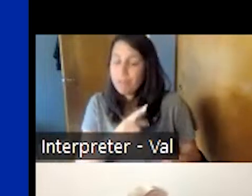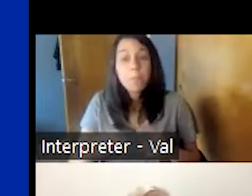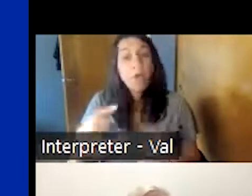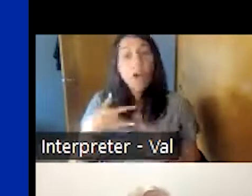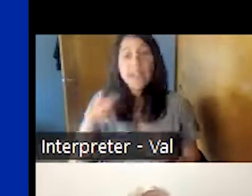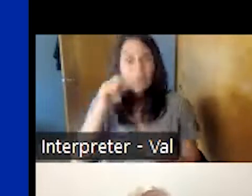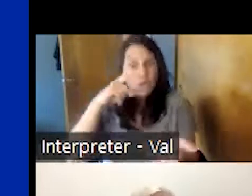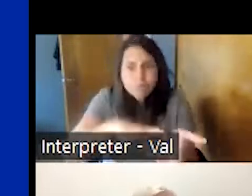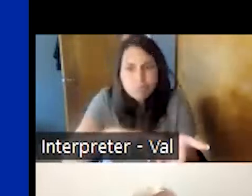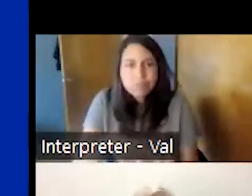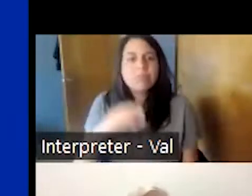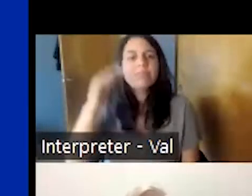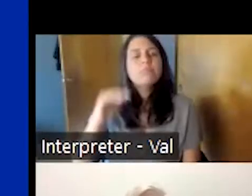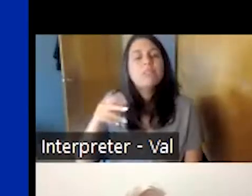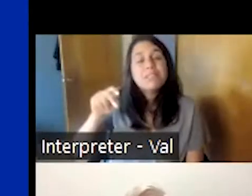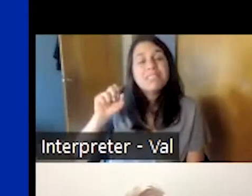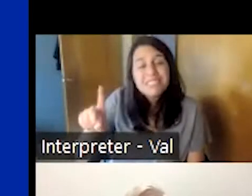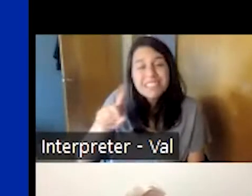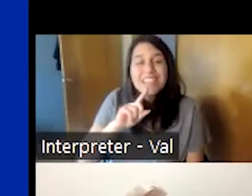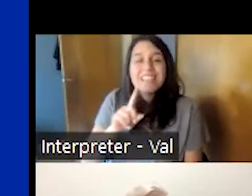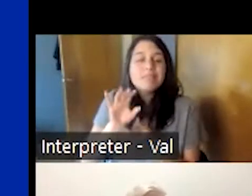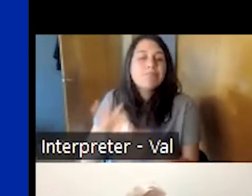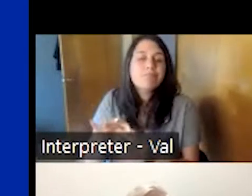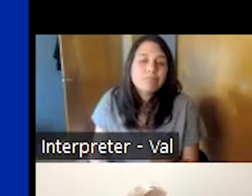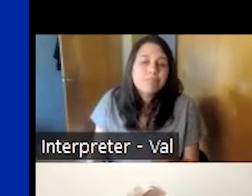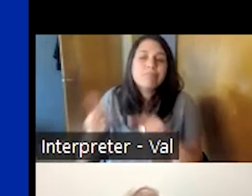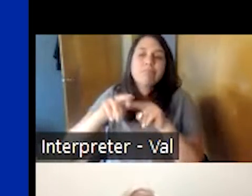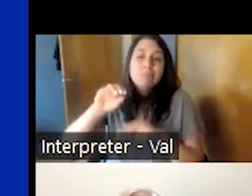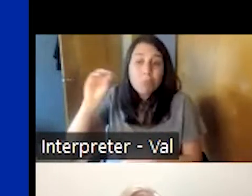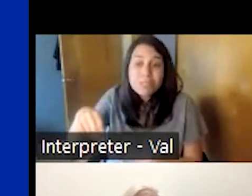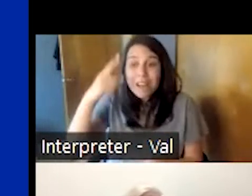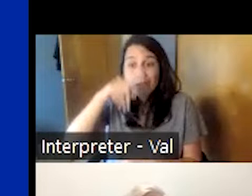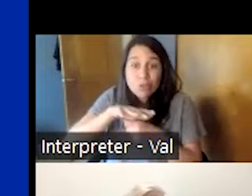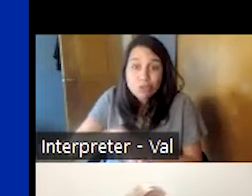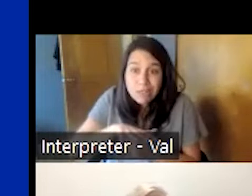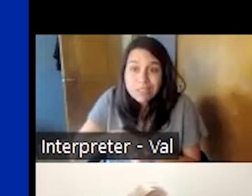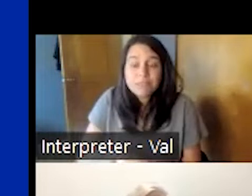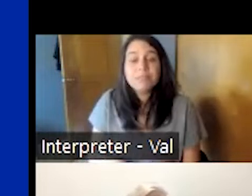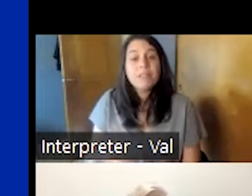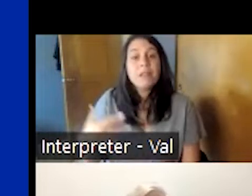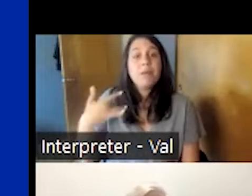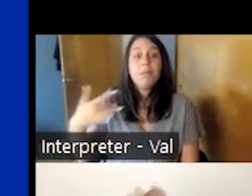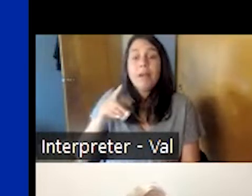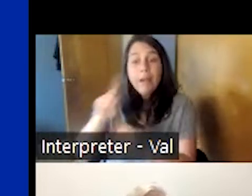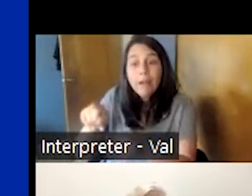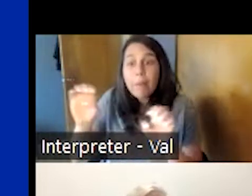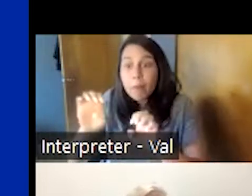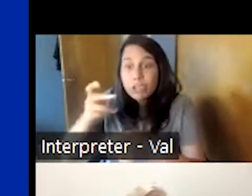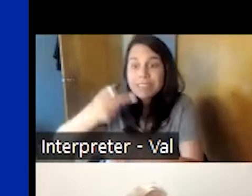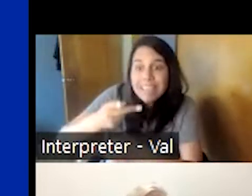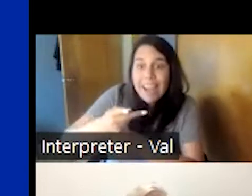Post-traumatic stress disorder is related to increased rates of distress and acute care service utilization, like